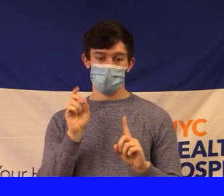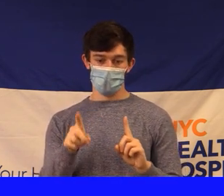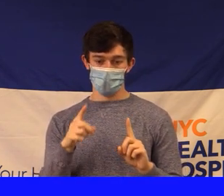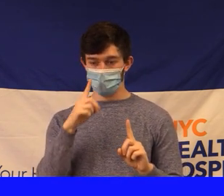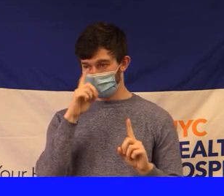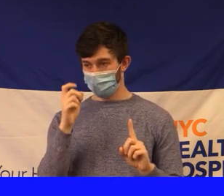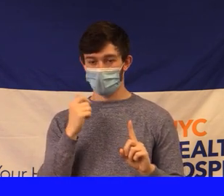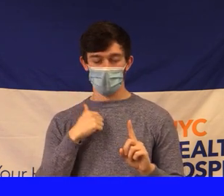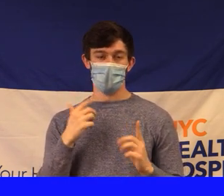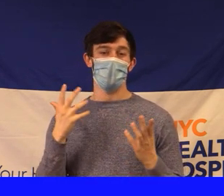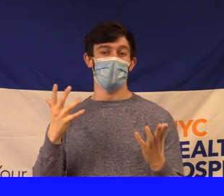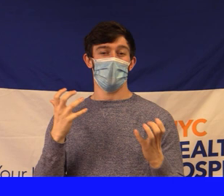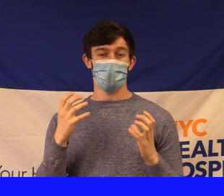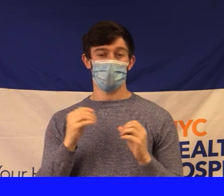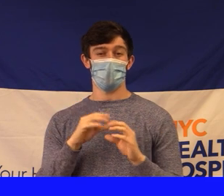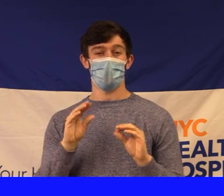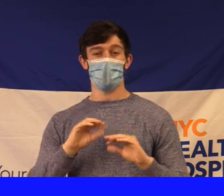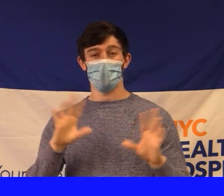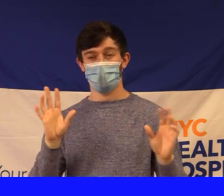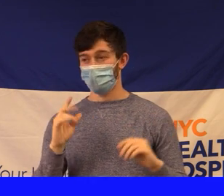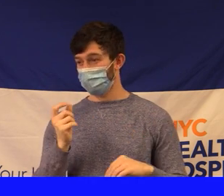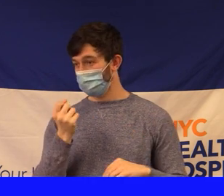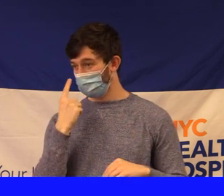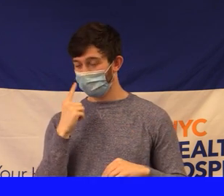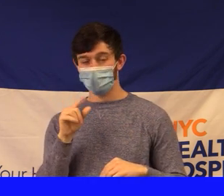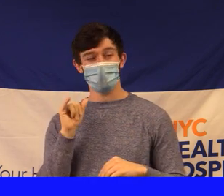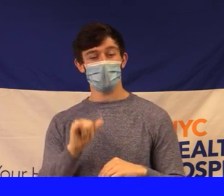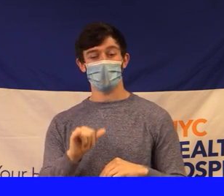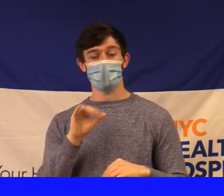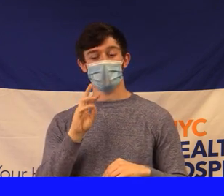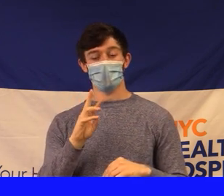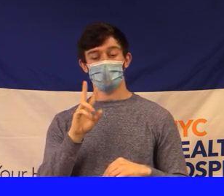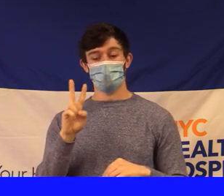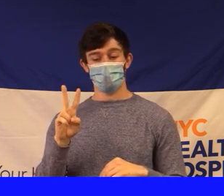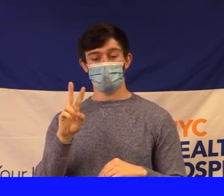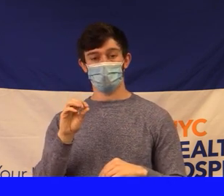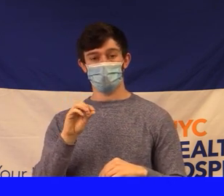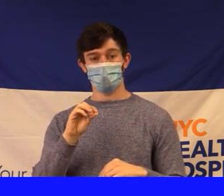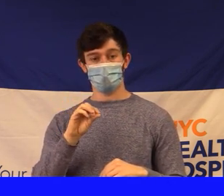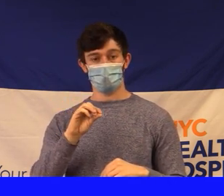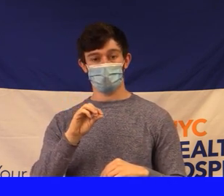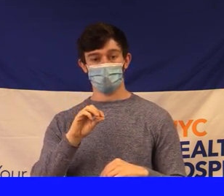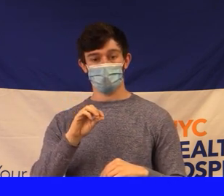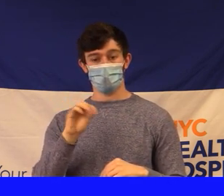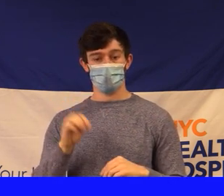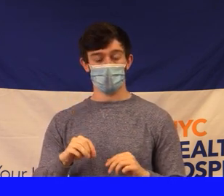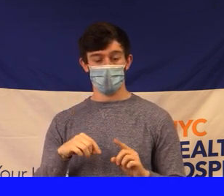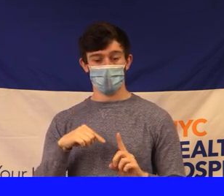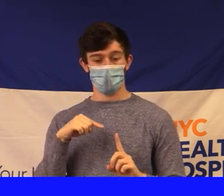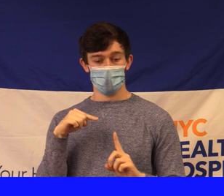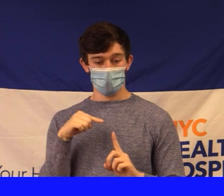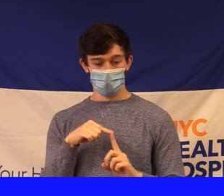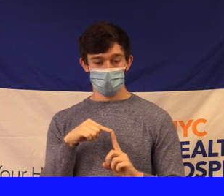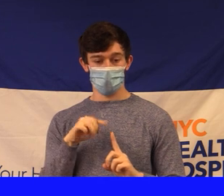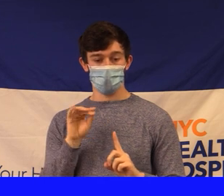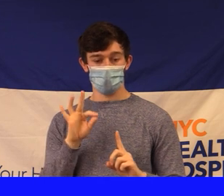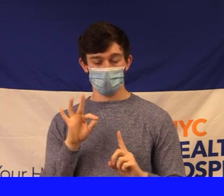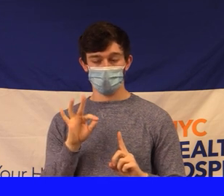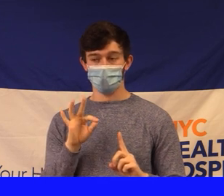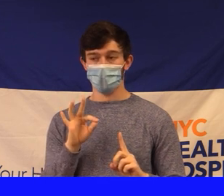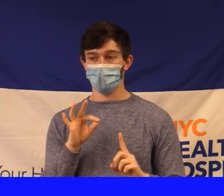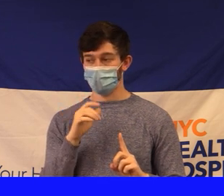understand. Is this 62% of only the kind